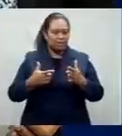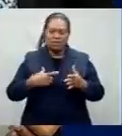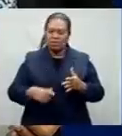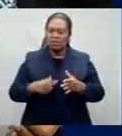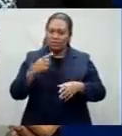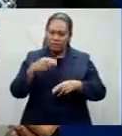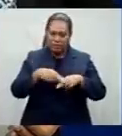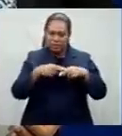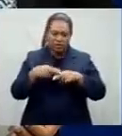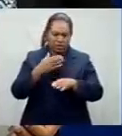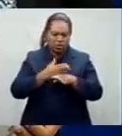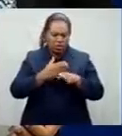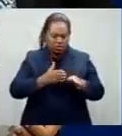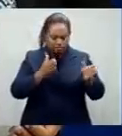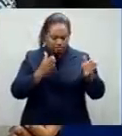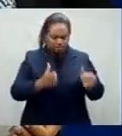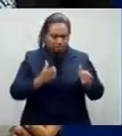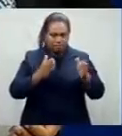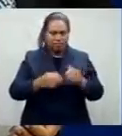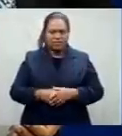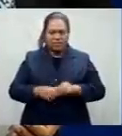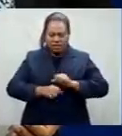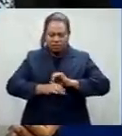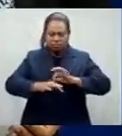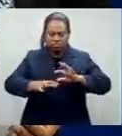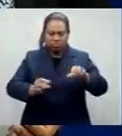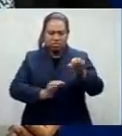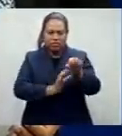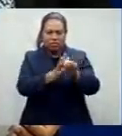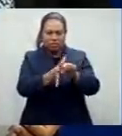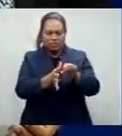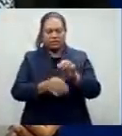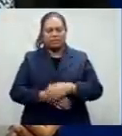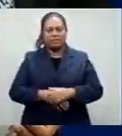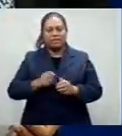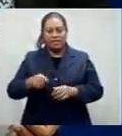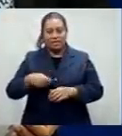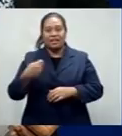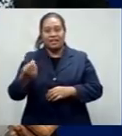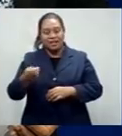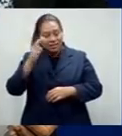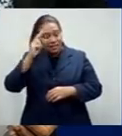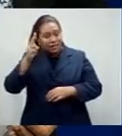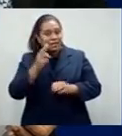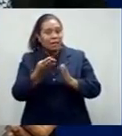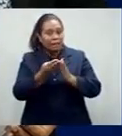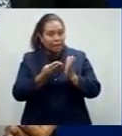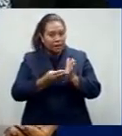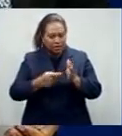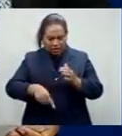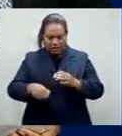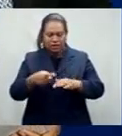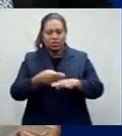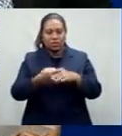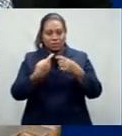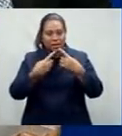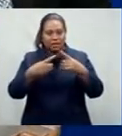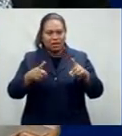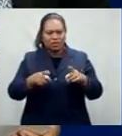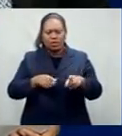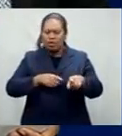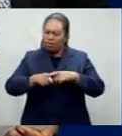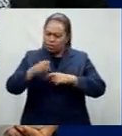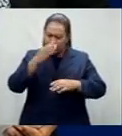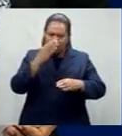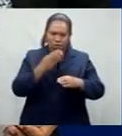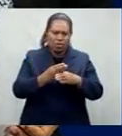to contain the further spread of the virus. With the next national budget to be announced later this week, many are hopeful that